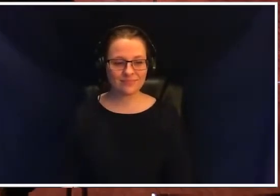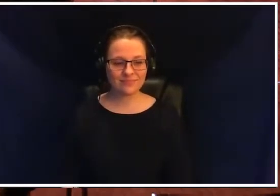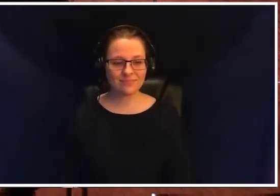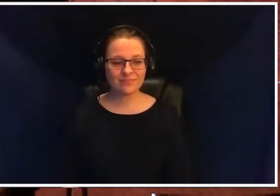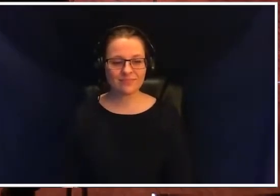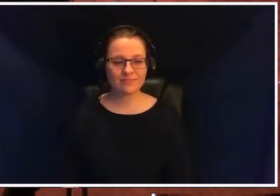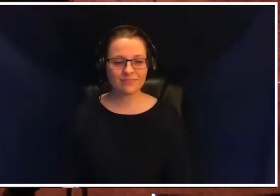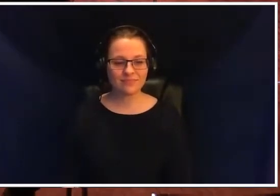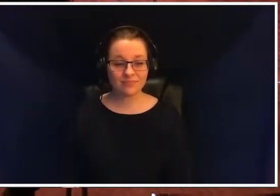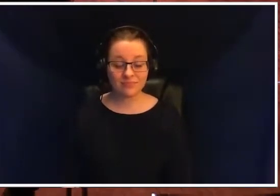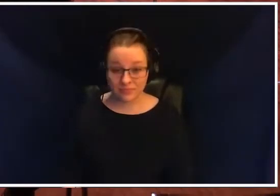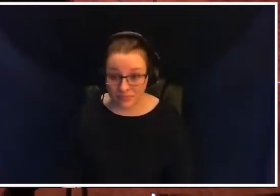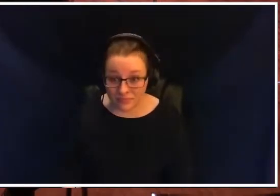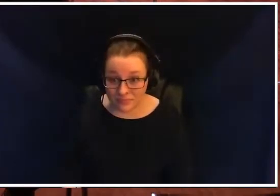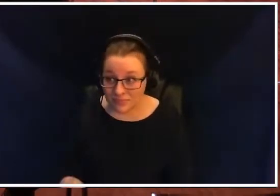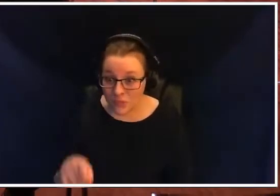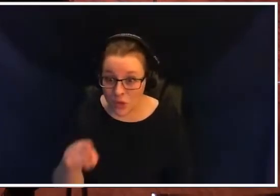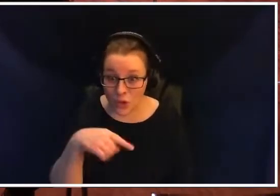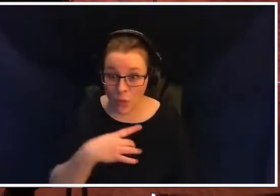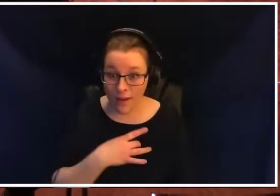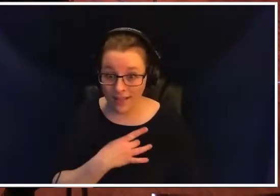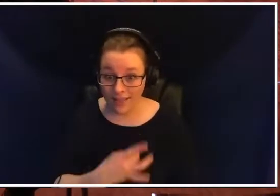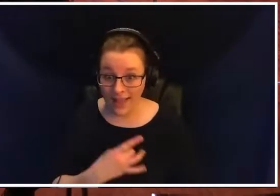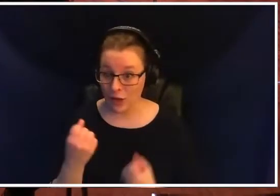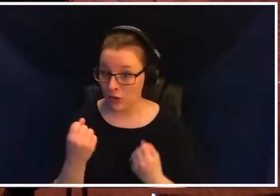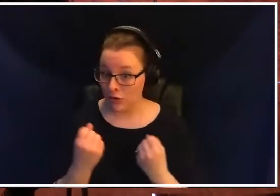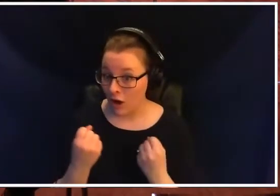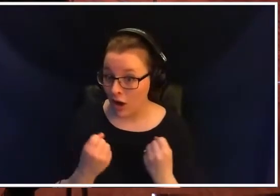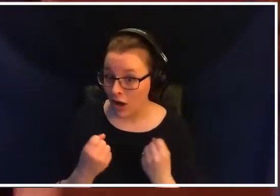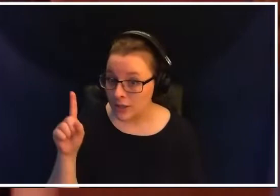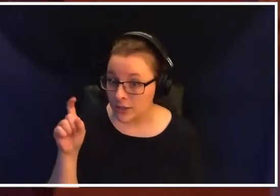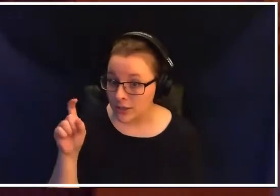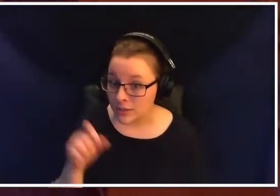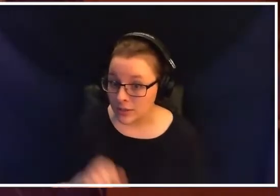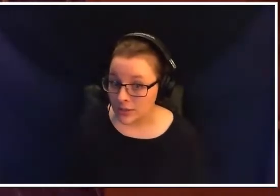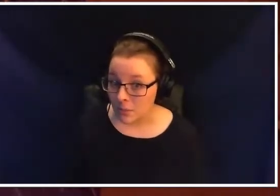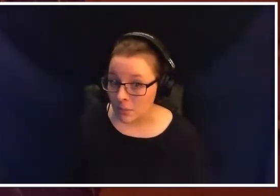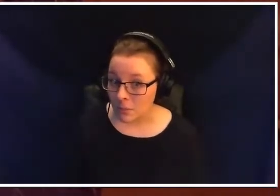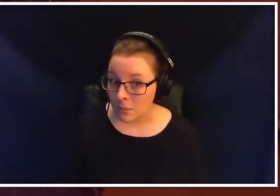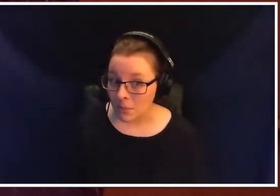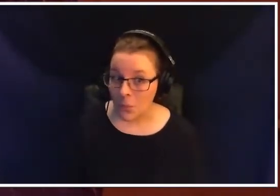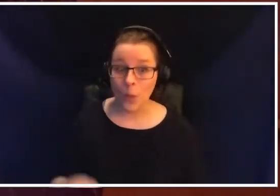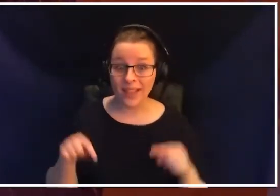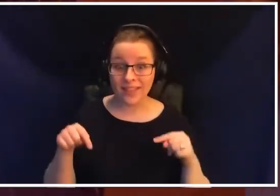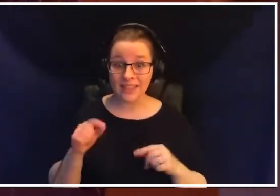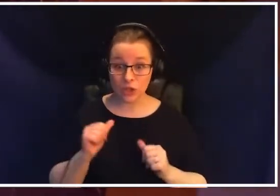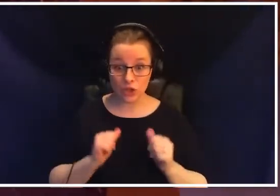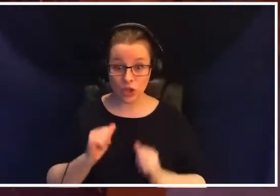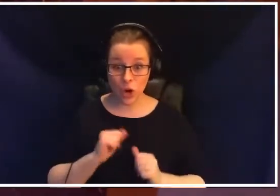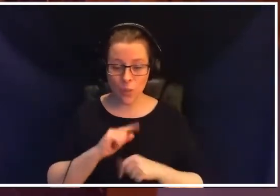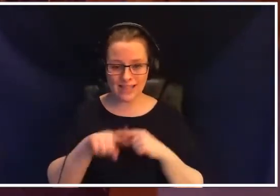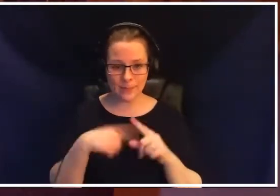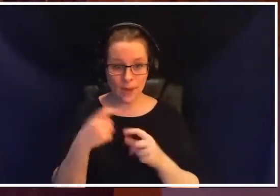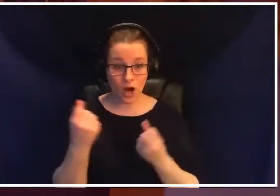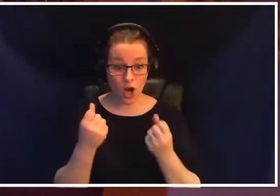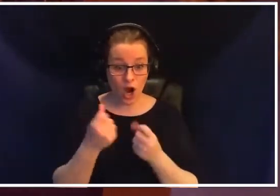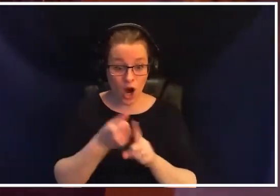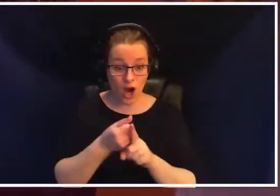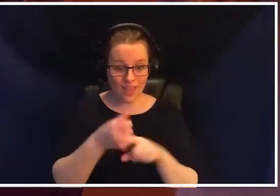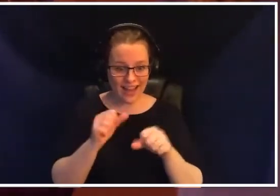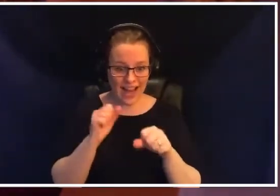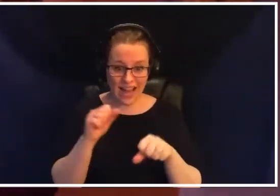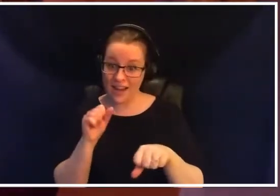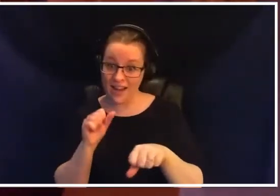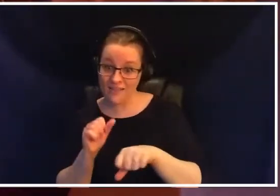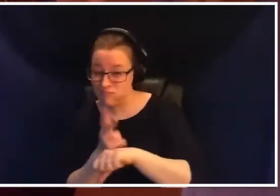Do you guys like cars, by any chance? Well, this show is about a car that can fly. So